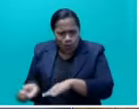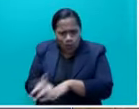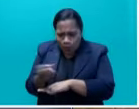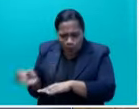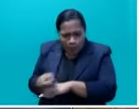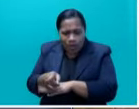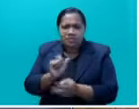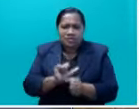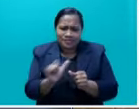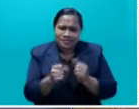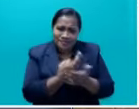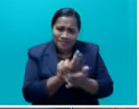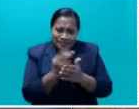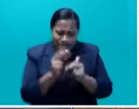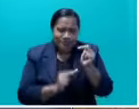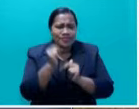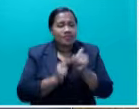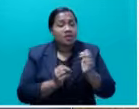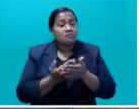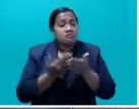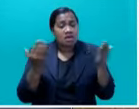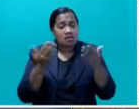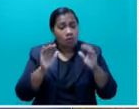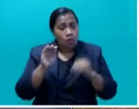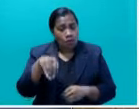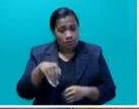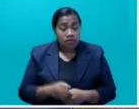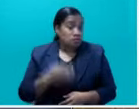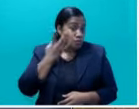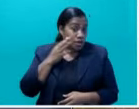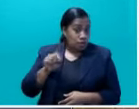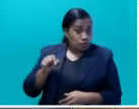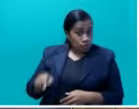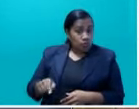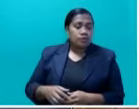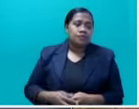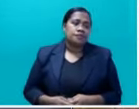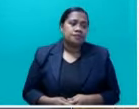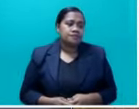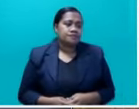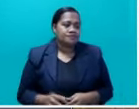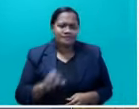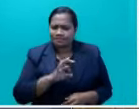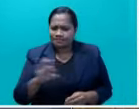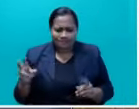financier to construct a bigger home. Doing so does not violate the terms of your